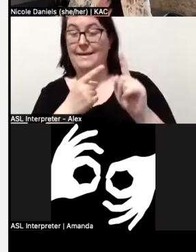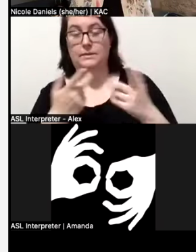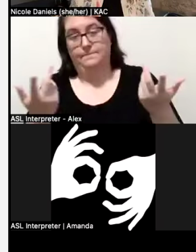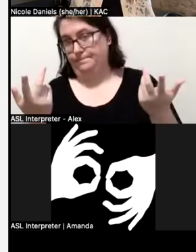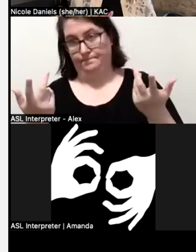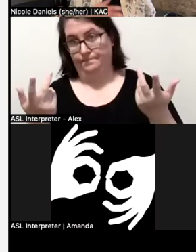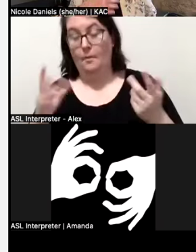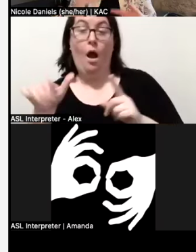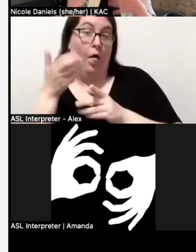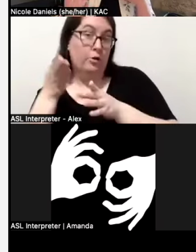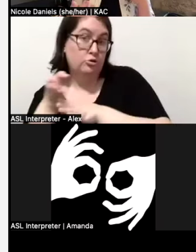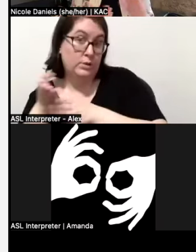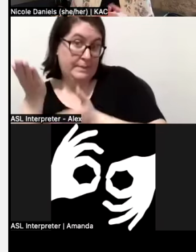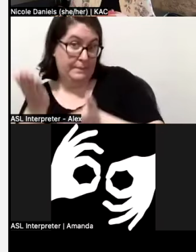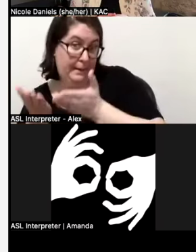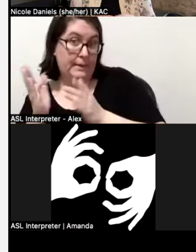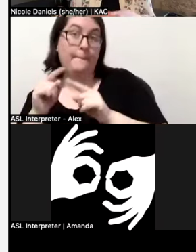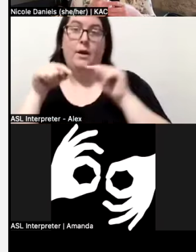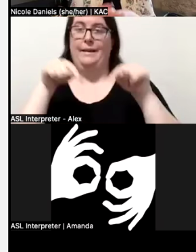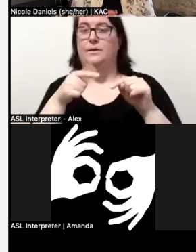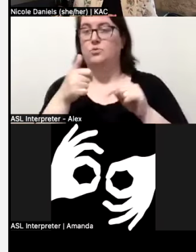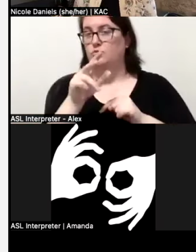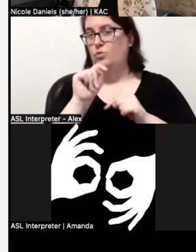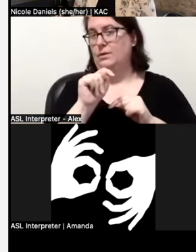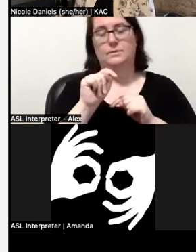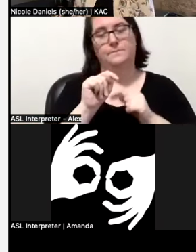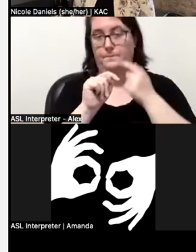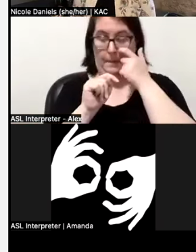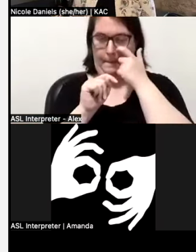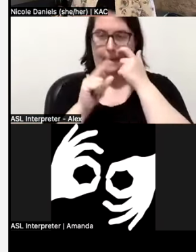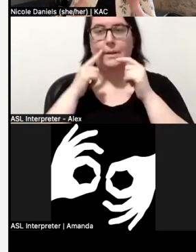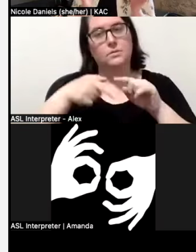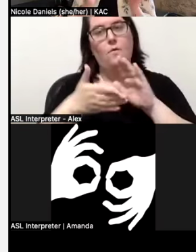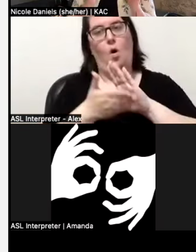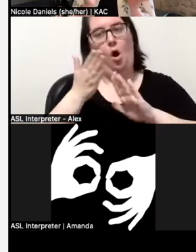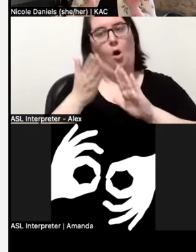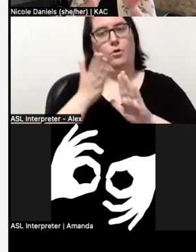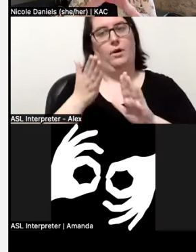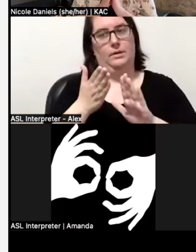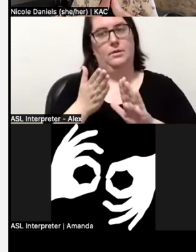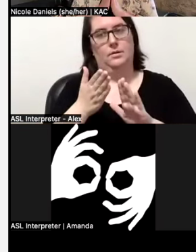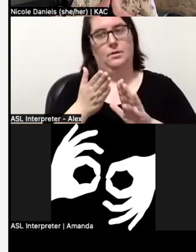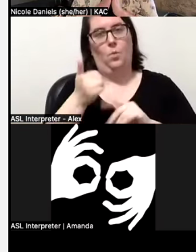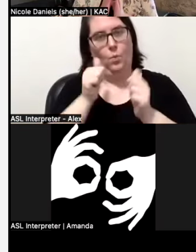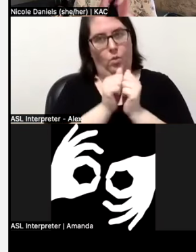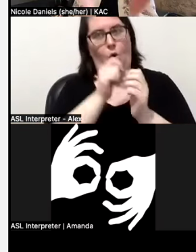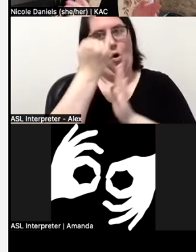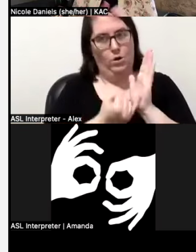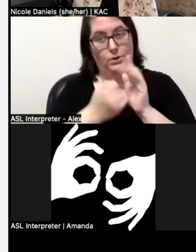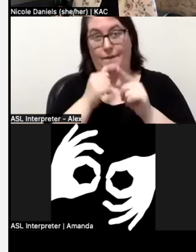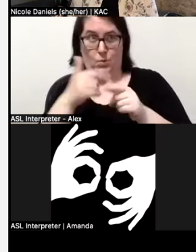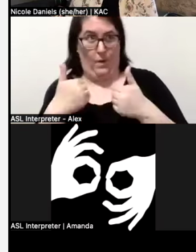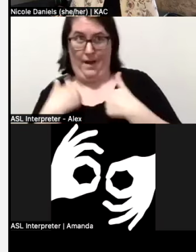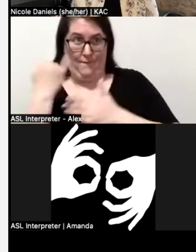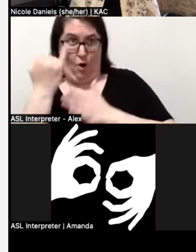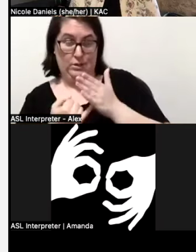other streams, but just because of the nature of operating funding, the organization does have to be mandated for the